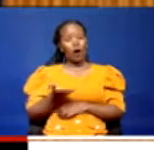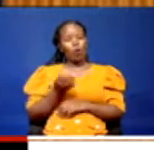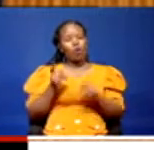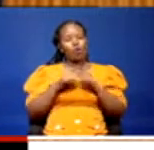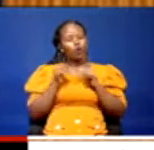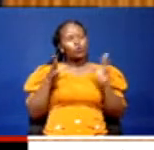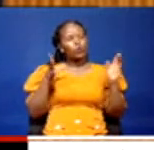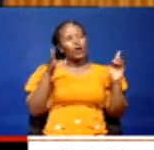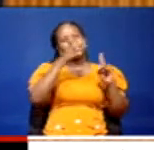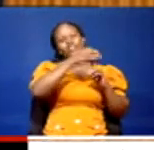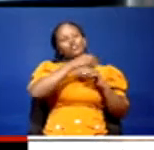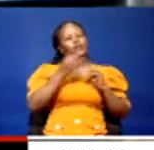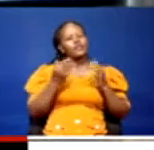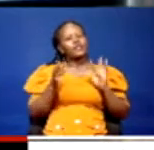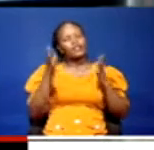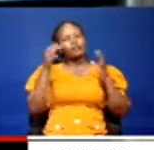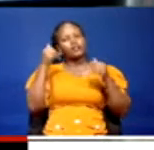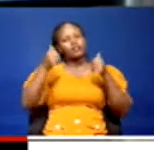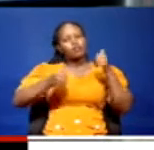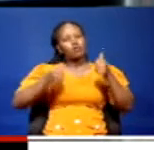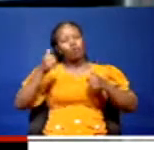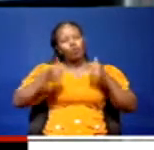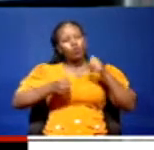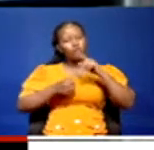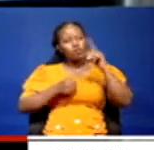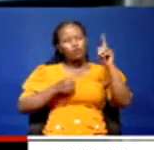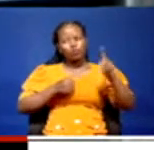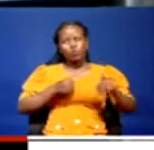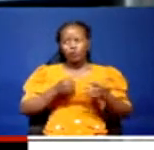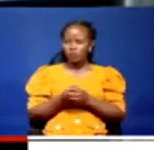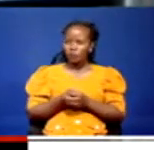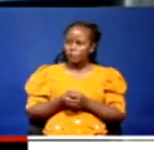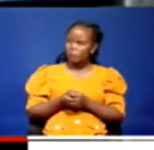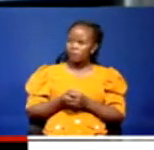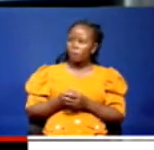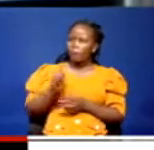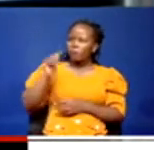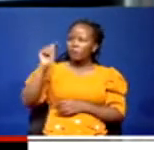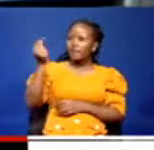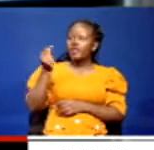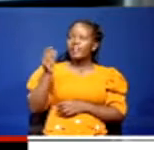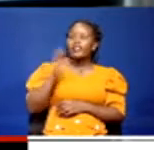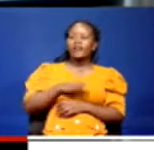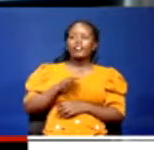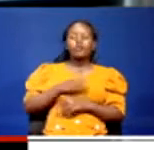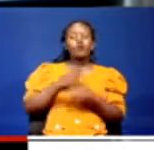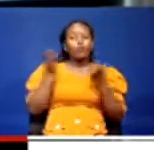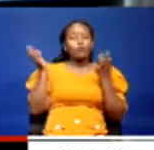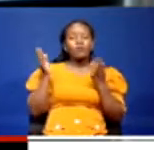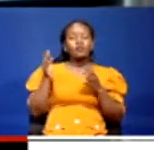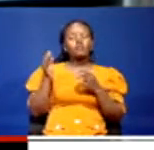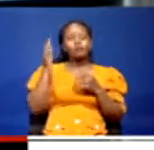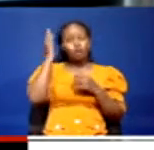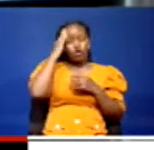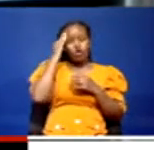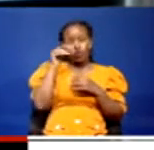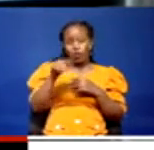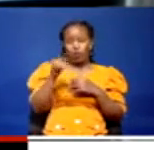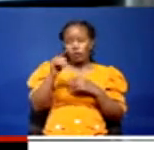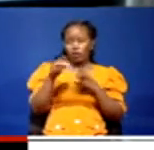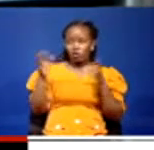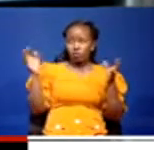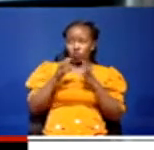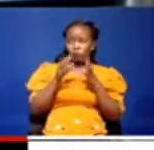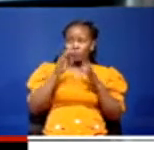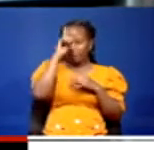do you celebrate as an institution? The Kenyan women took Maendeleo seriously, and the journey of 70 years would